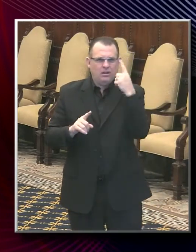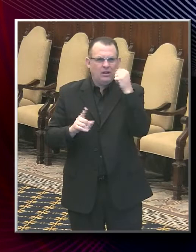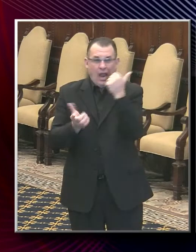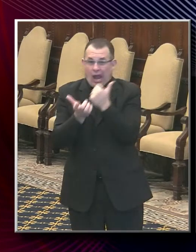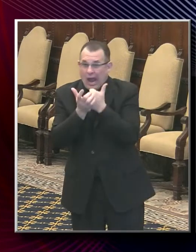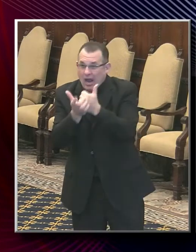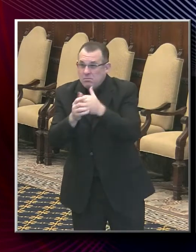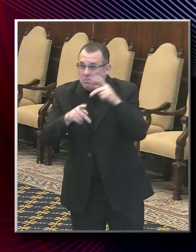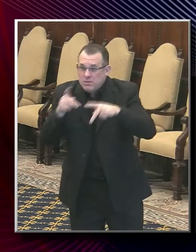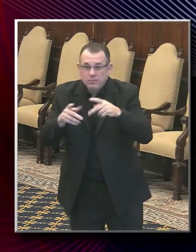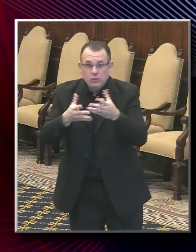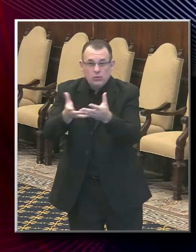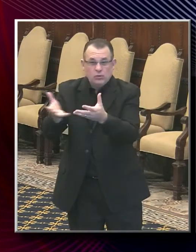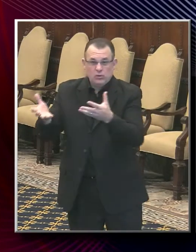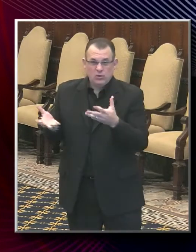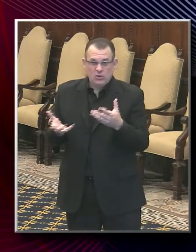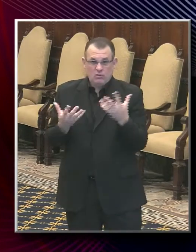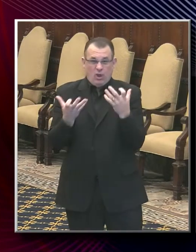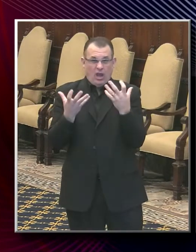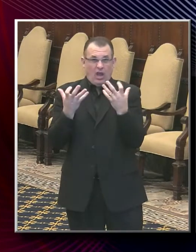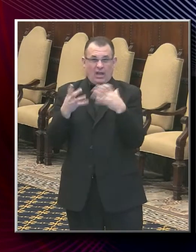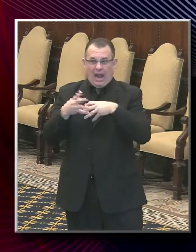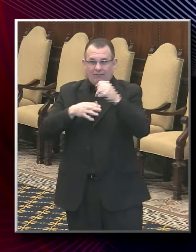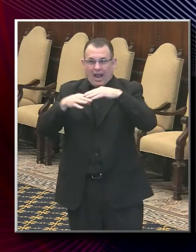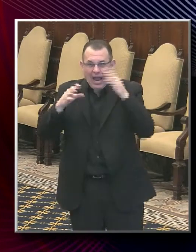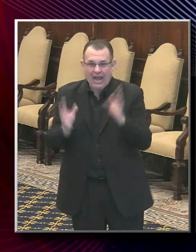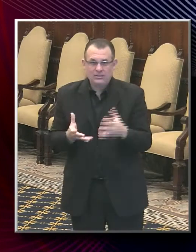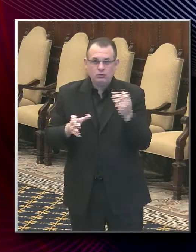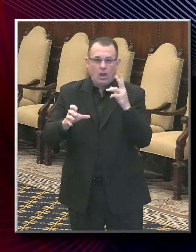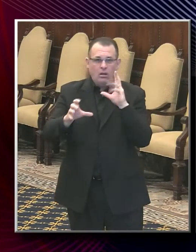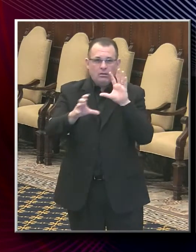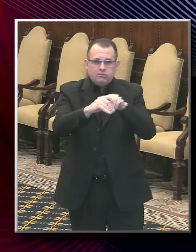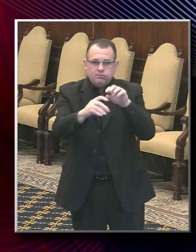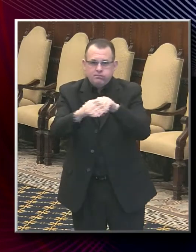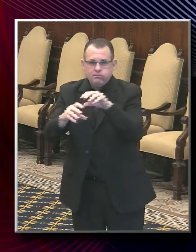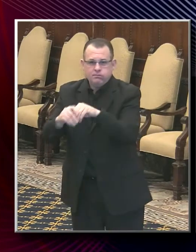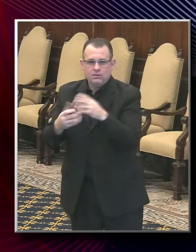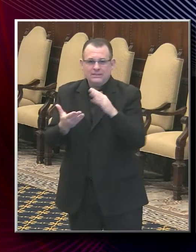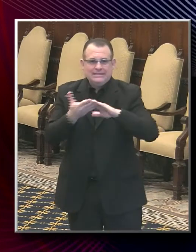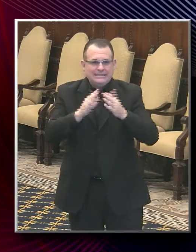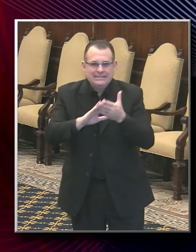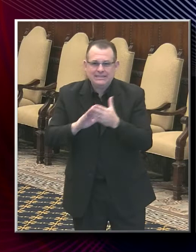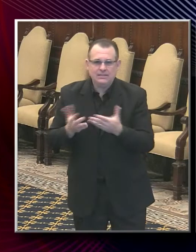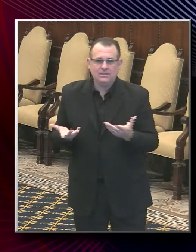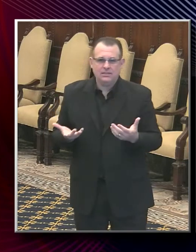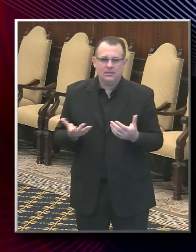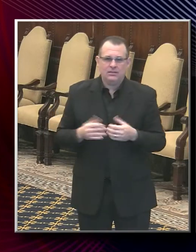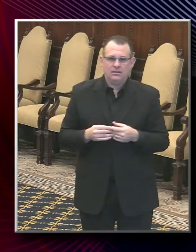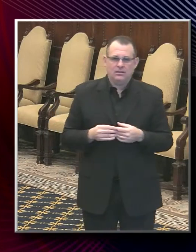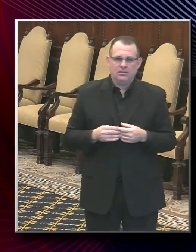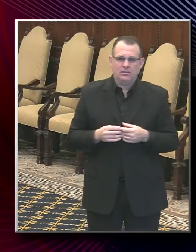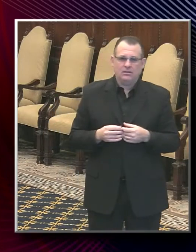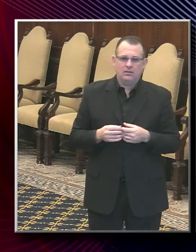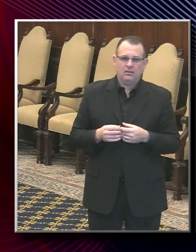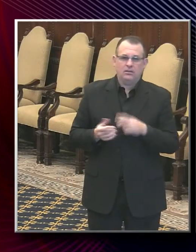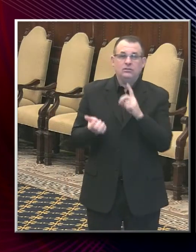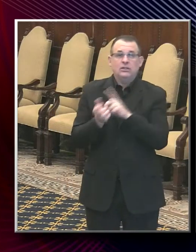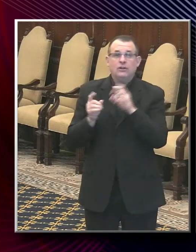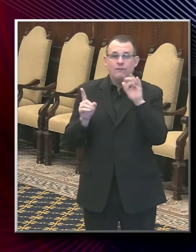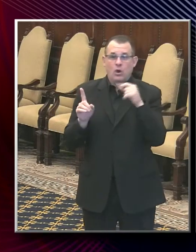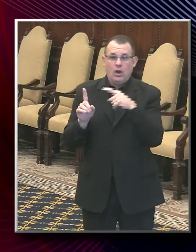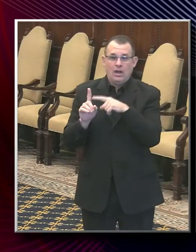be wanting to get out of their homes and go out there and take part in this in the city. I know Dr. Farley have more